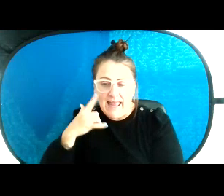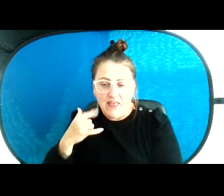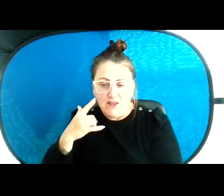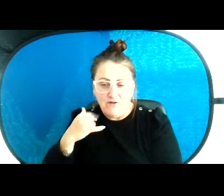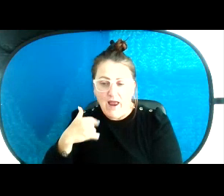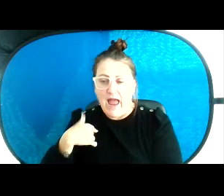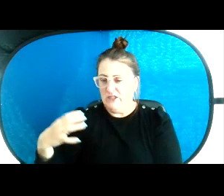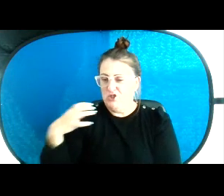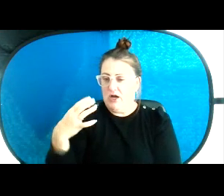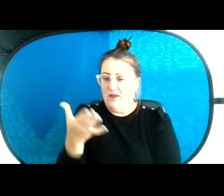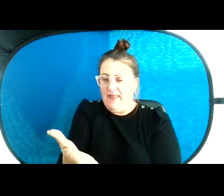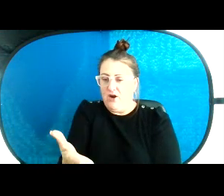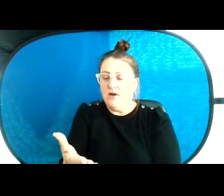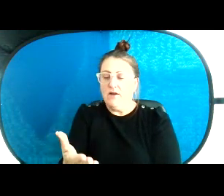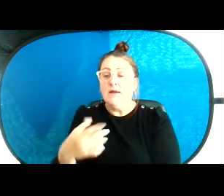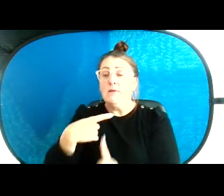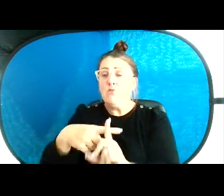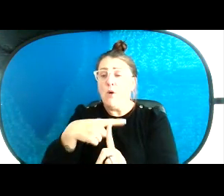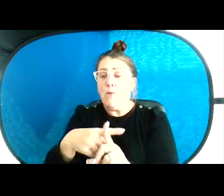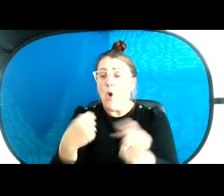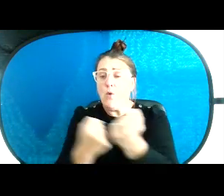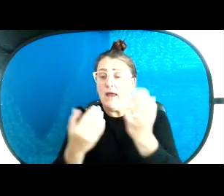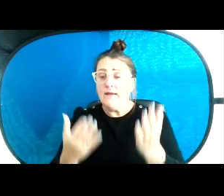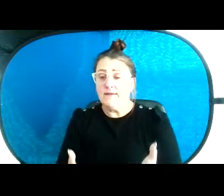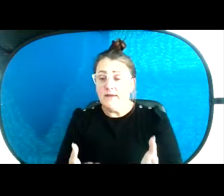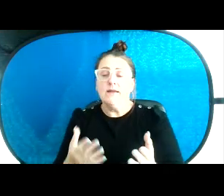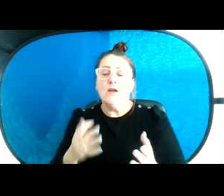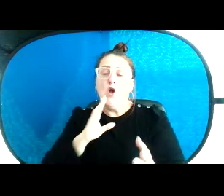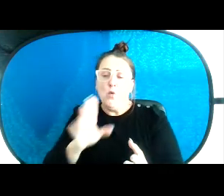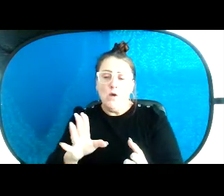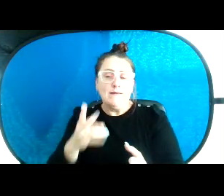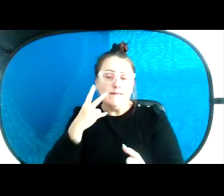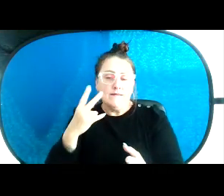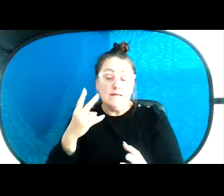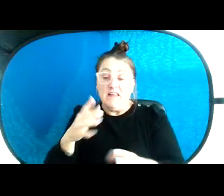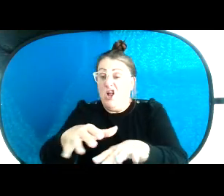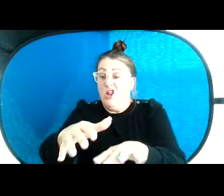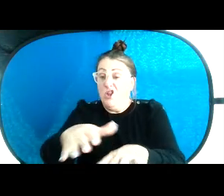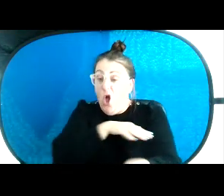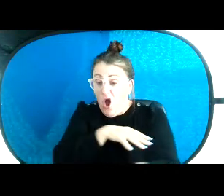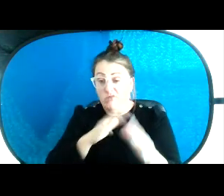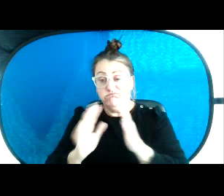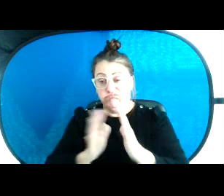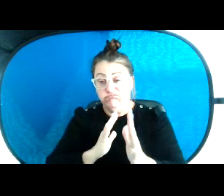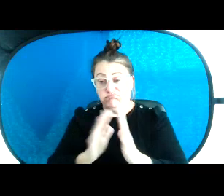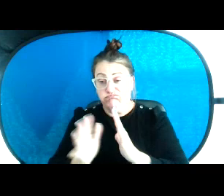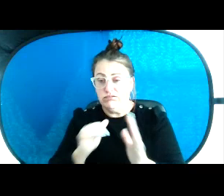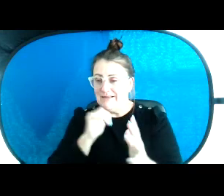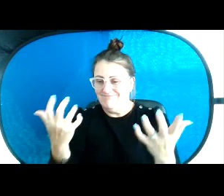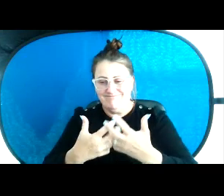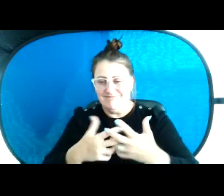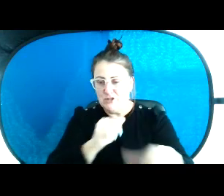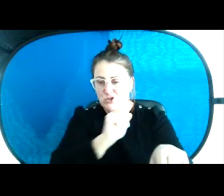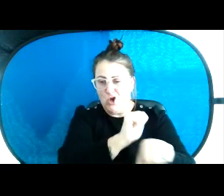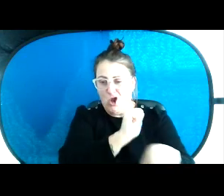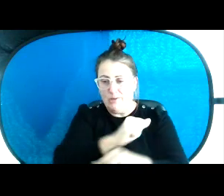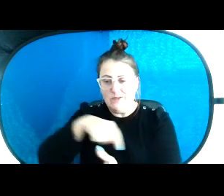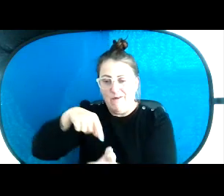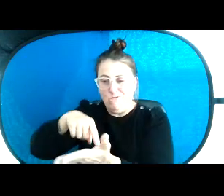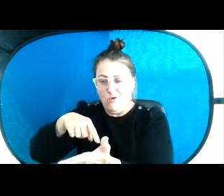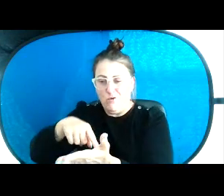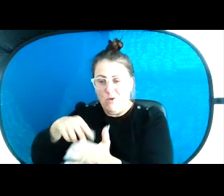Proponents believe this project will support commuters experiencing long commutes due to a spatial mismatch of jobs and affordable housing,